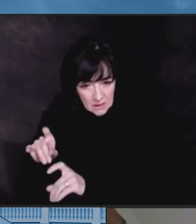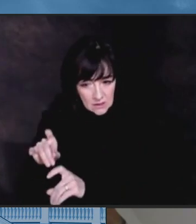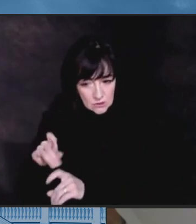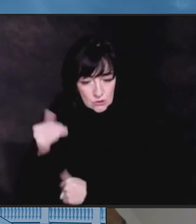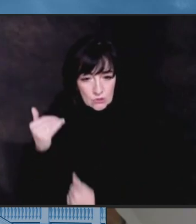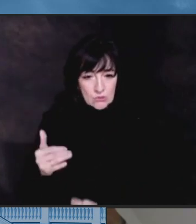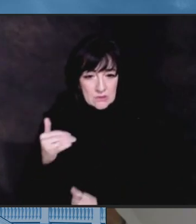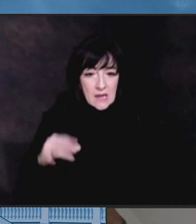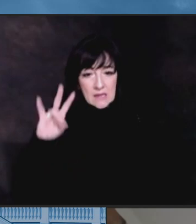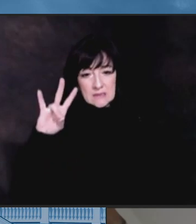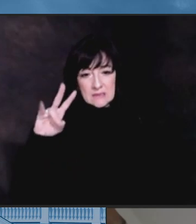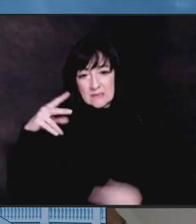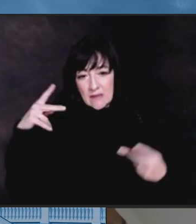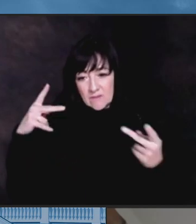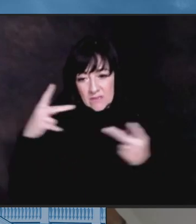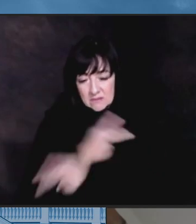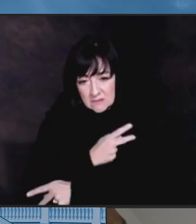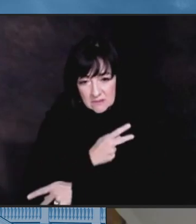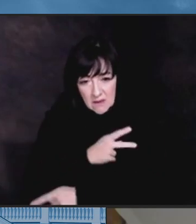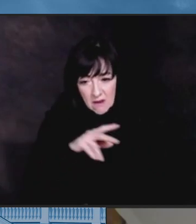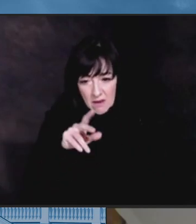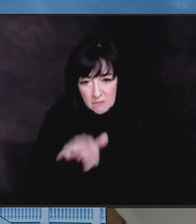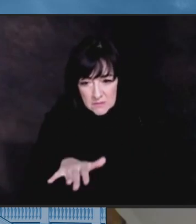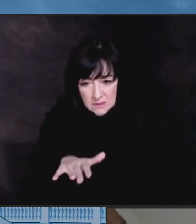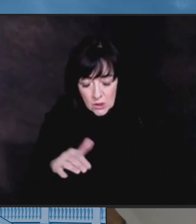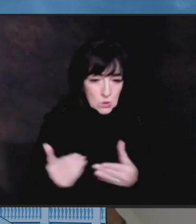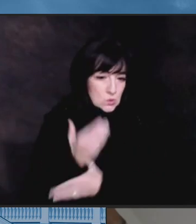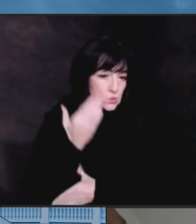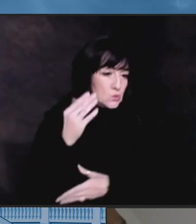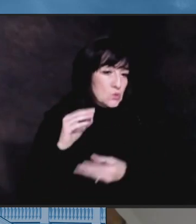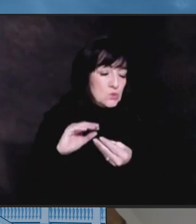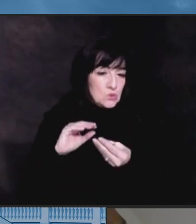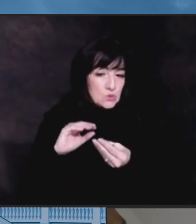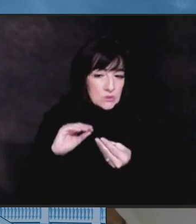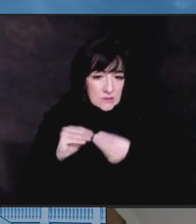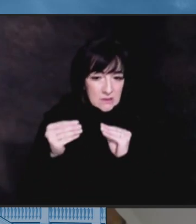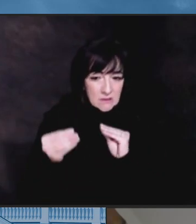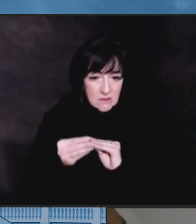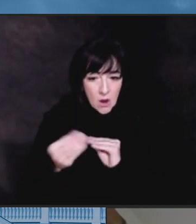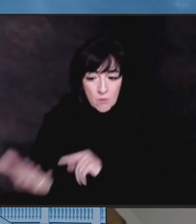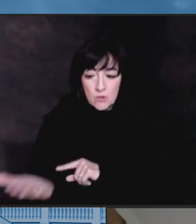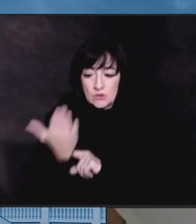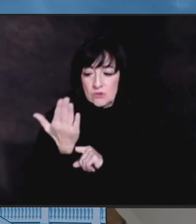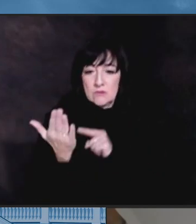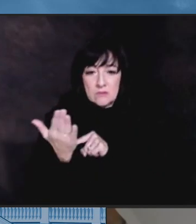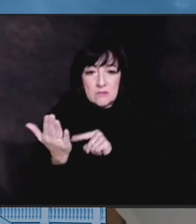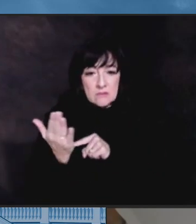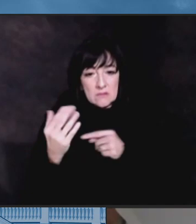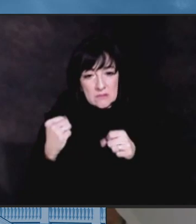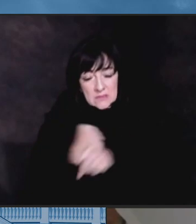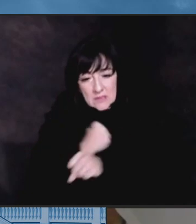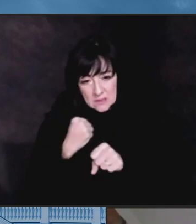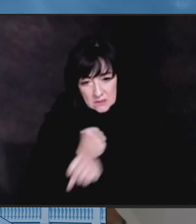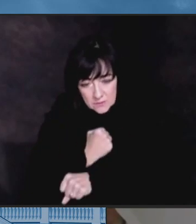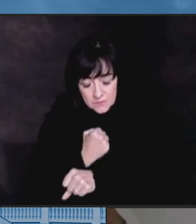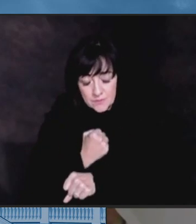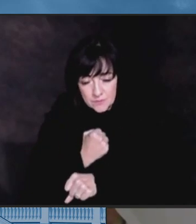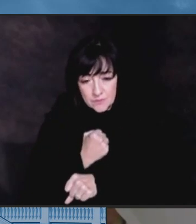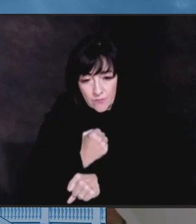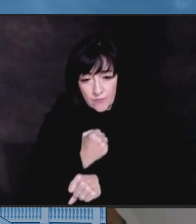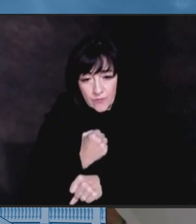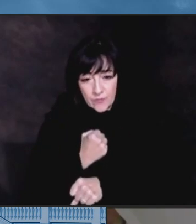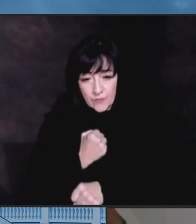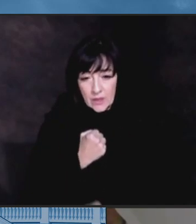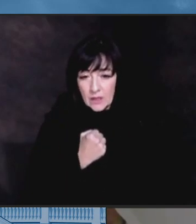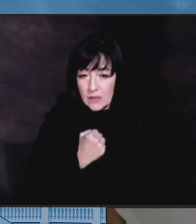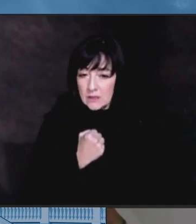that with these new numbers and significant spread across the state of Delaware. I would say that those numbers are a little